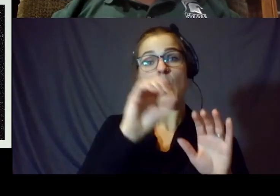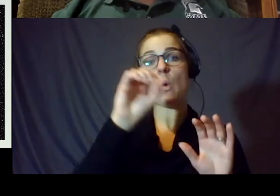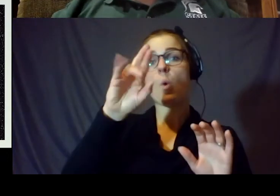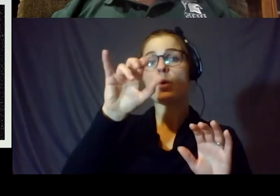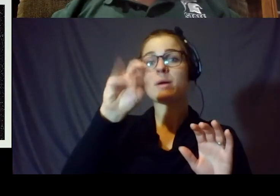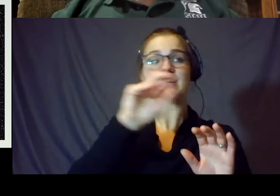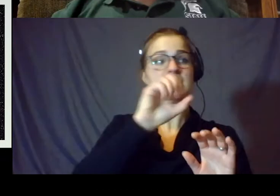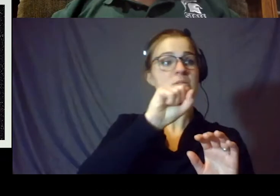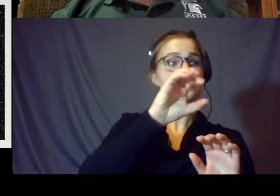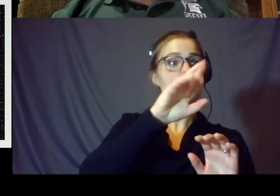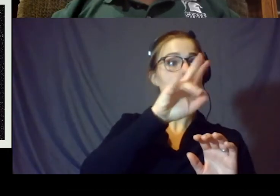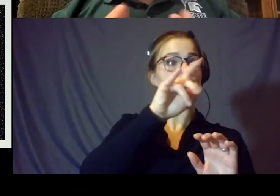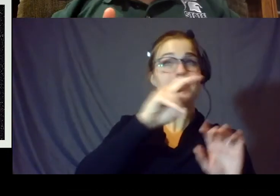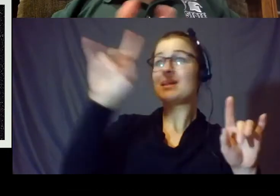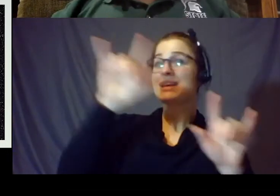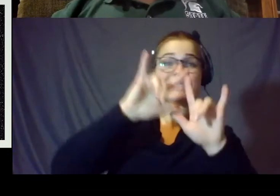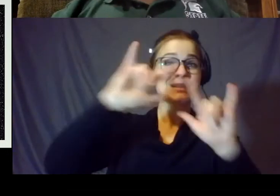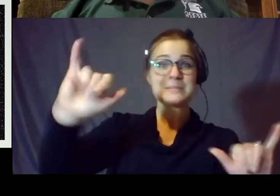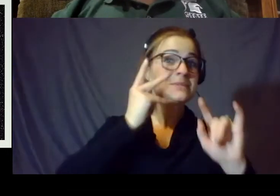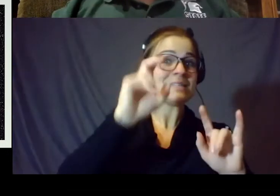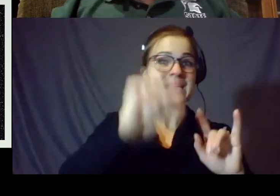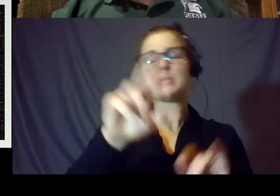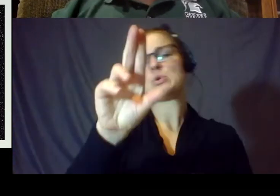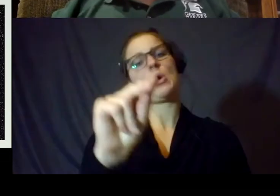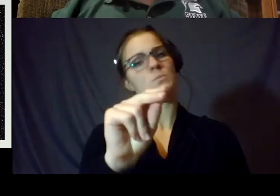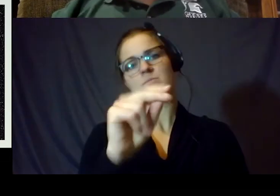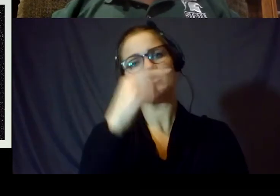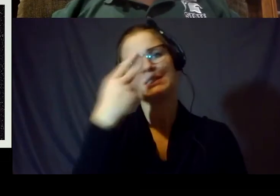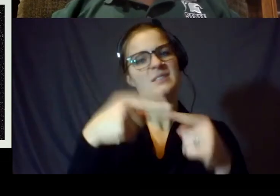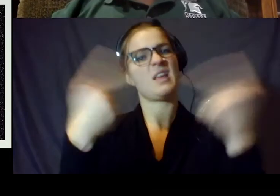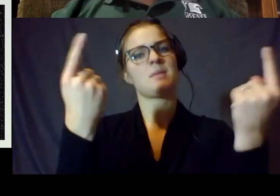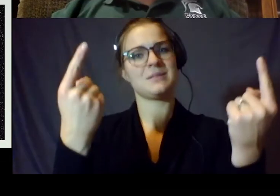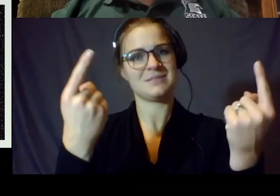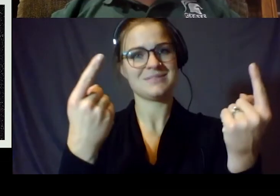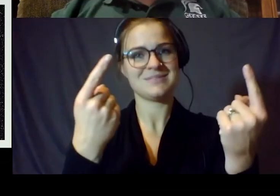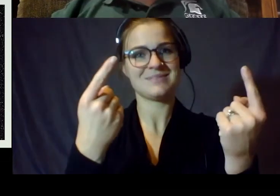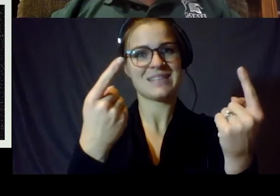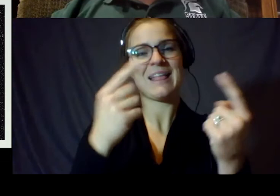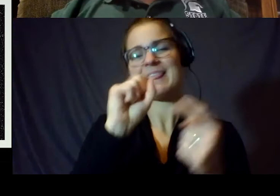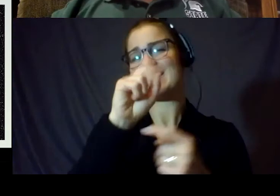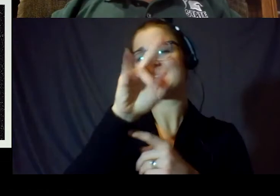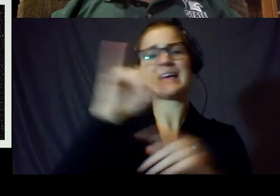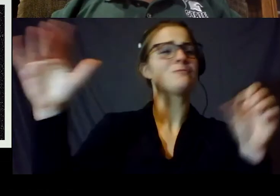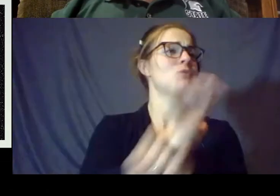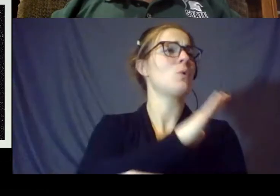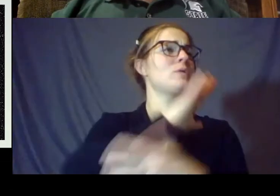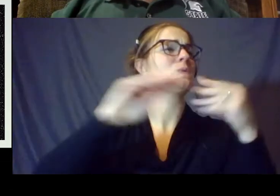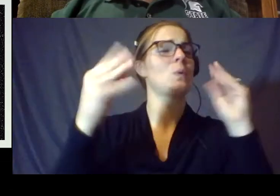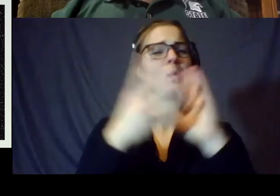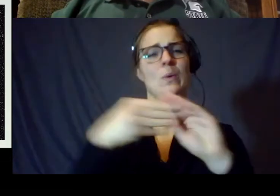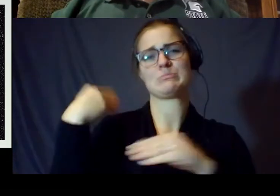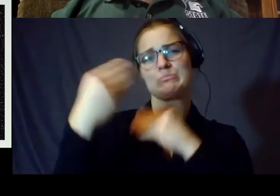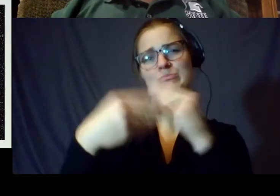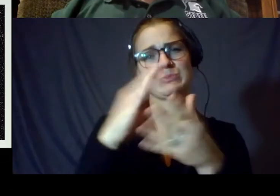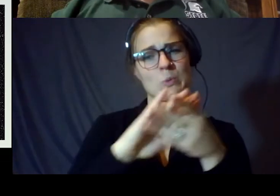same time because they are enemies. So just one more legend. The sky is rich with these.